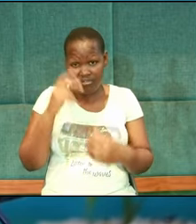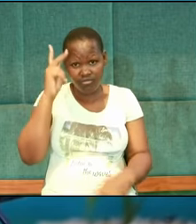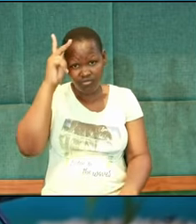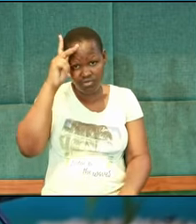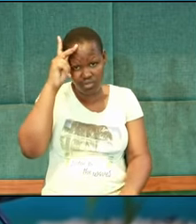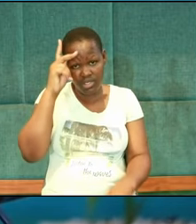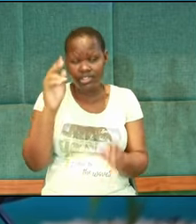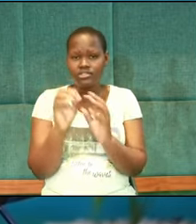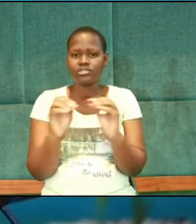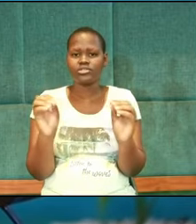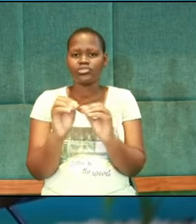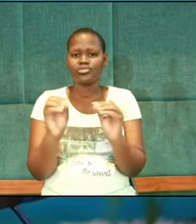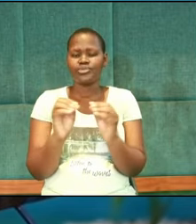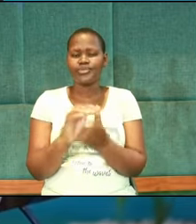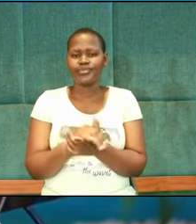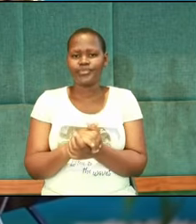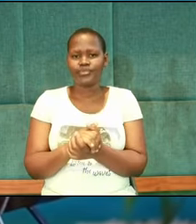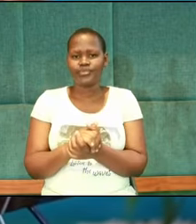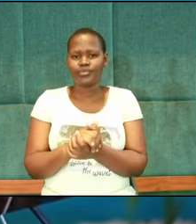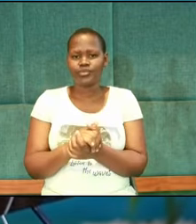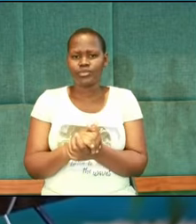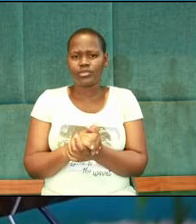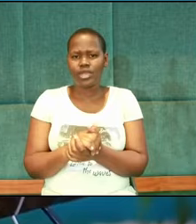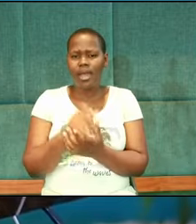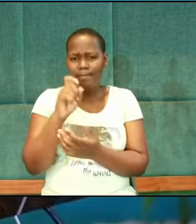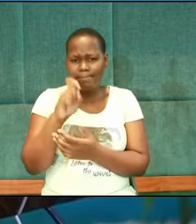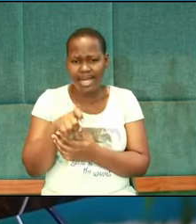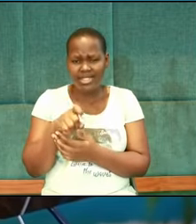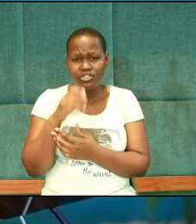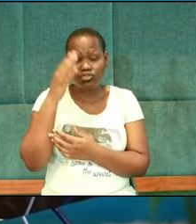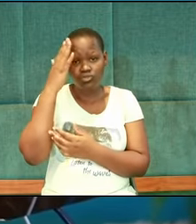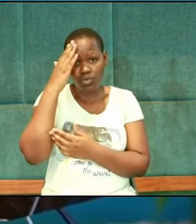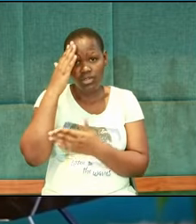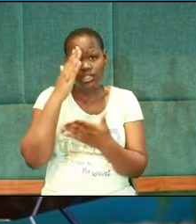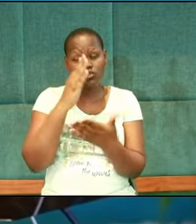Ah! You must know the truth.